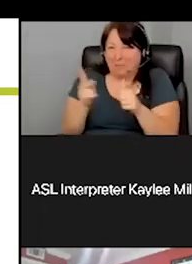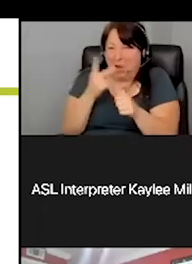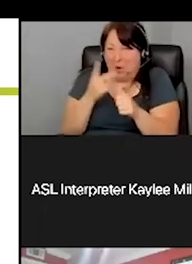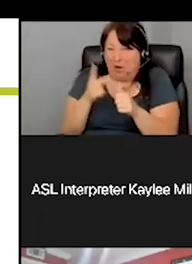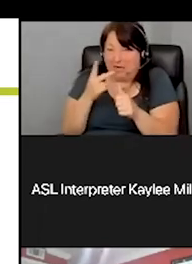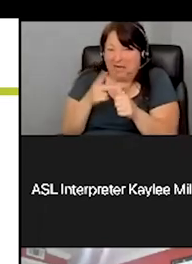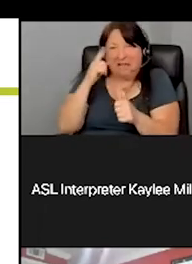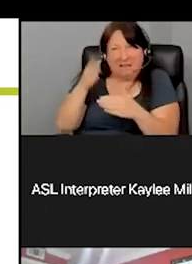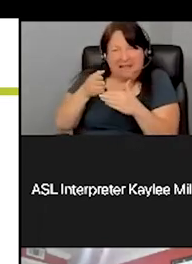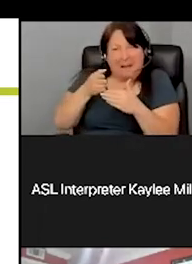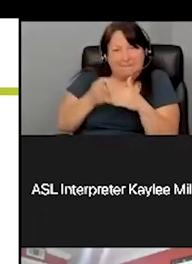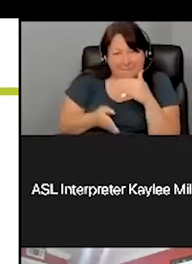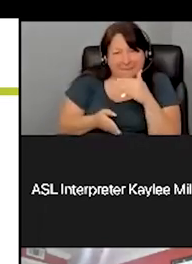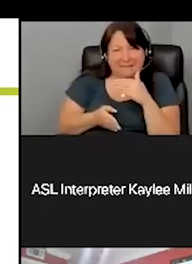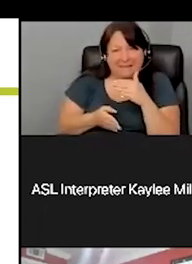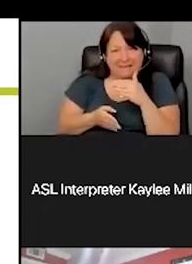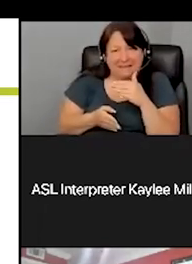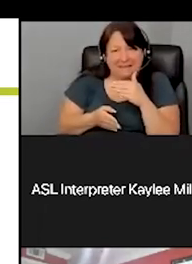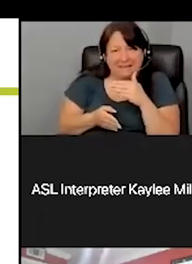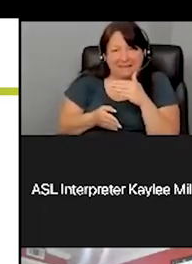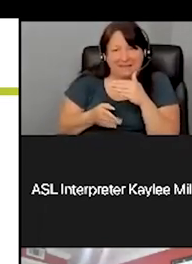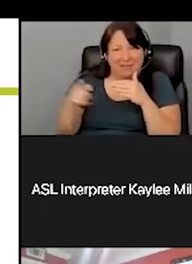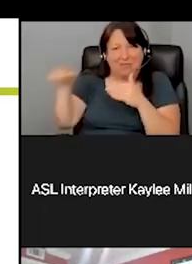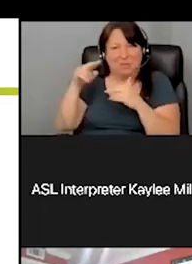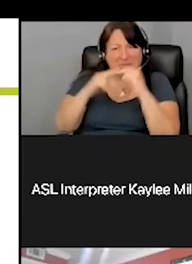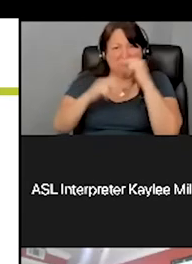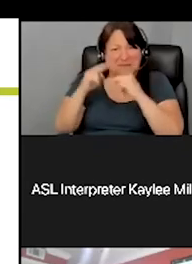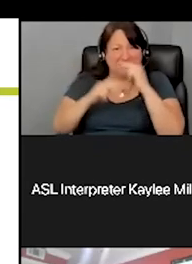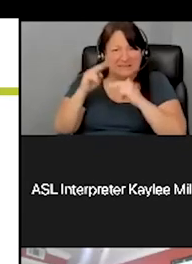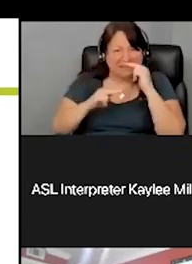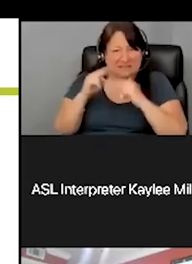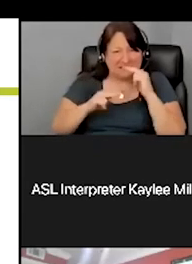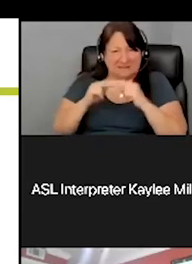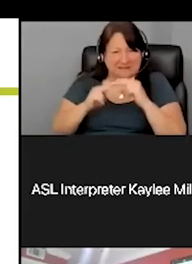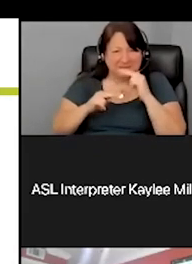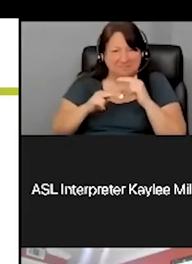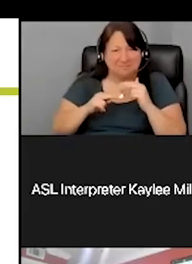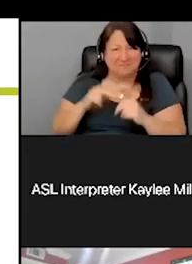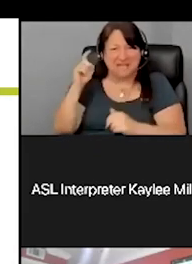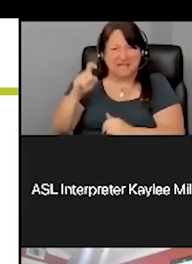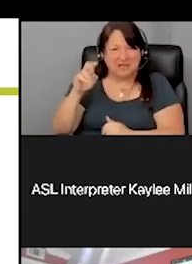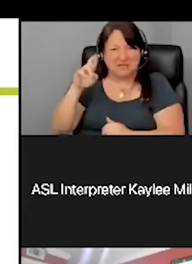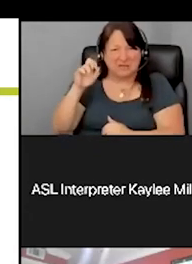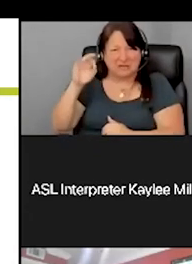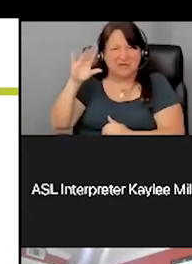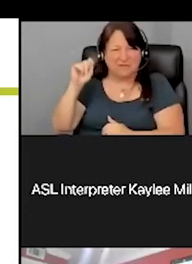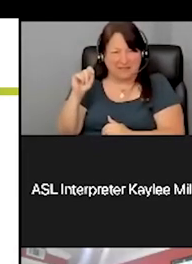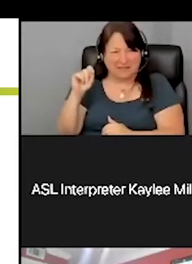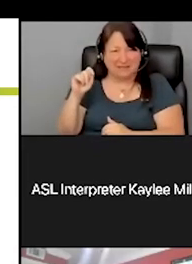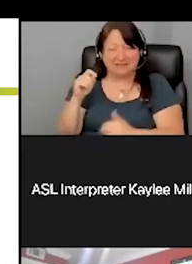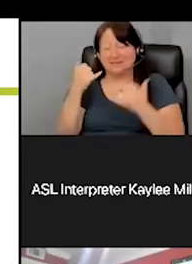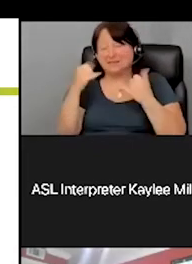did complete the last few that they had in their inventory that needed retrofit. There is tilt-up